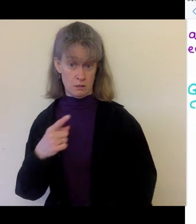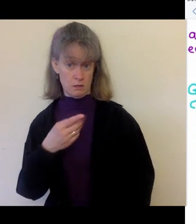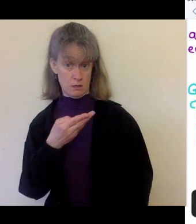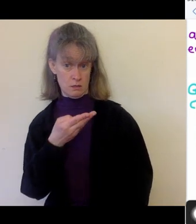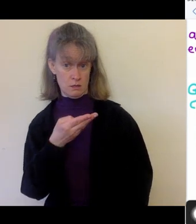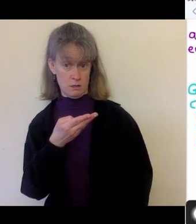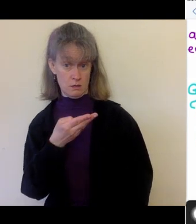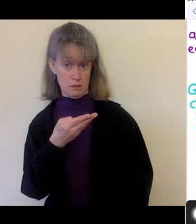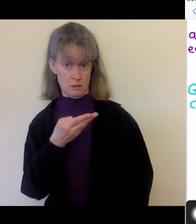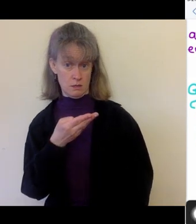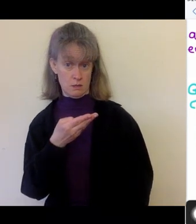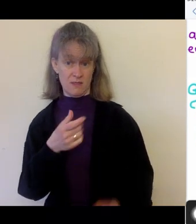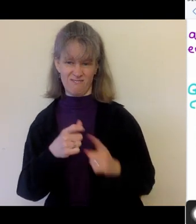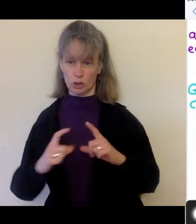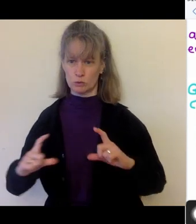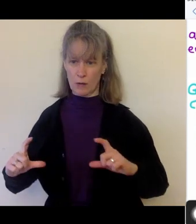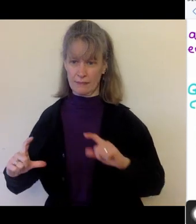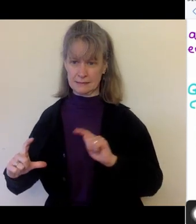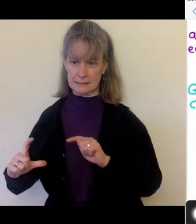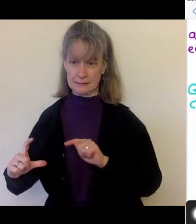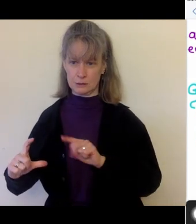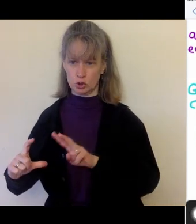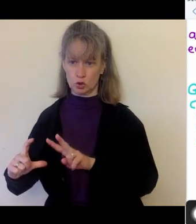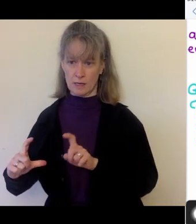goes in the first parenthesis,